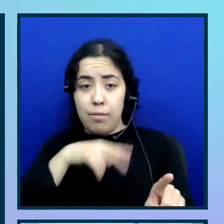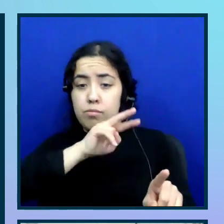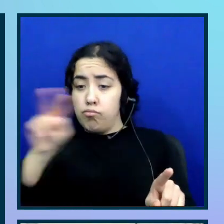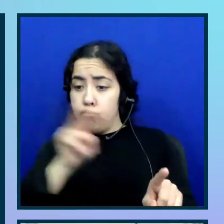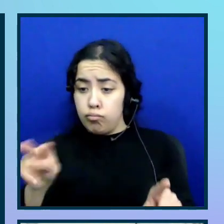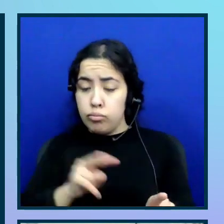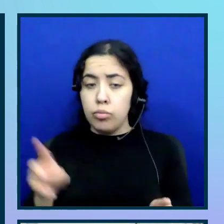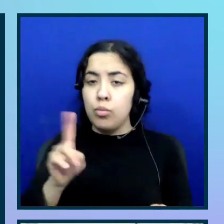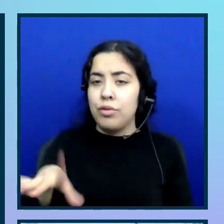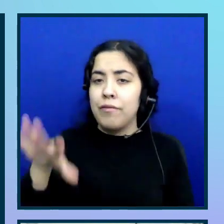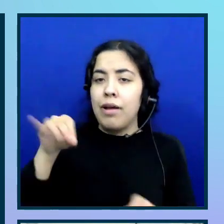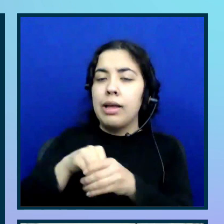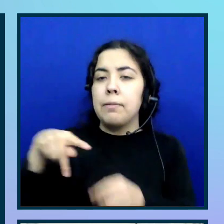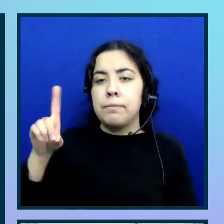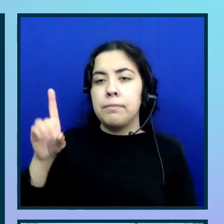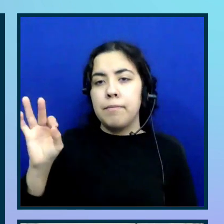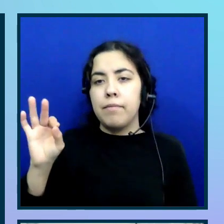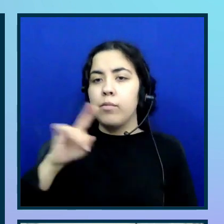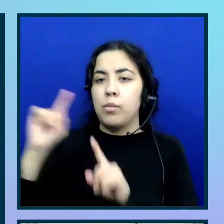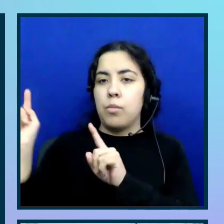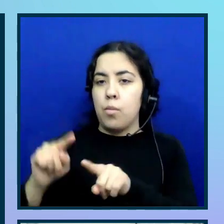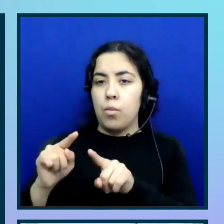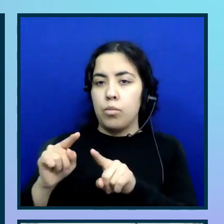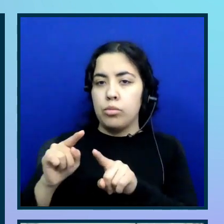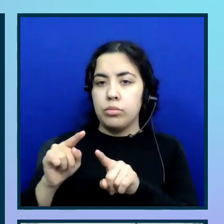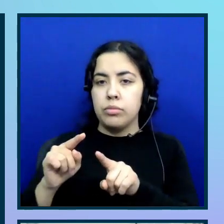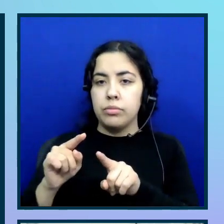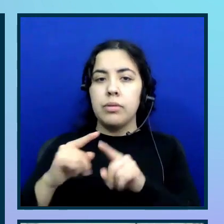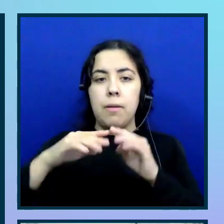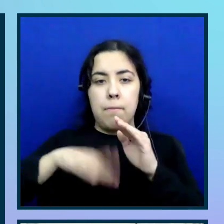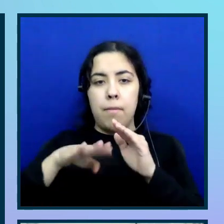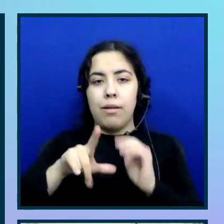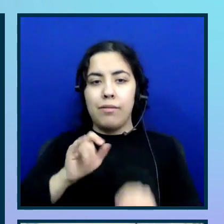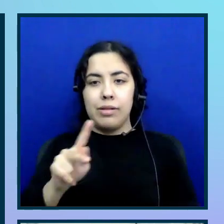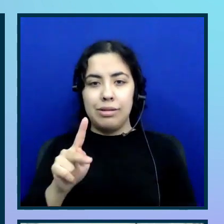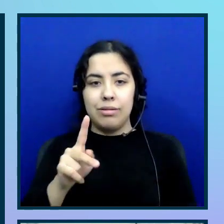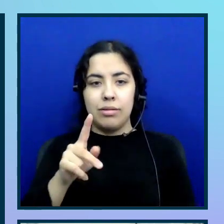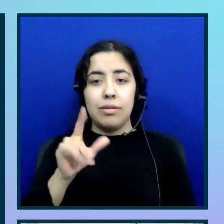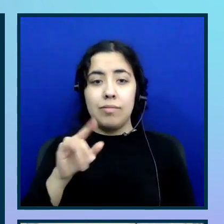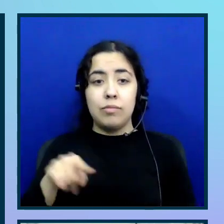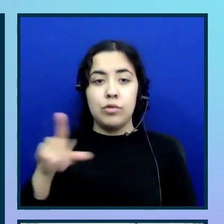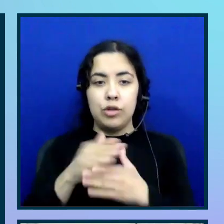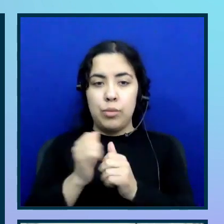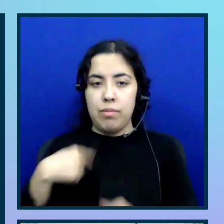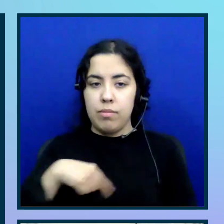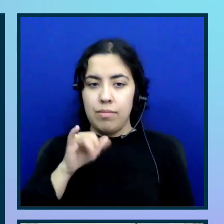is in the PDF report that's at the bottom of the link that Liz shared with